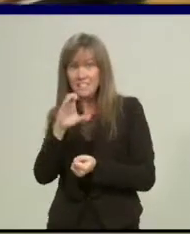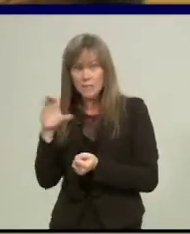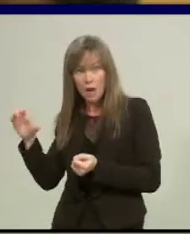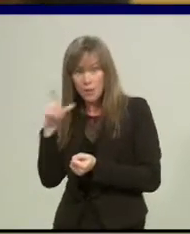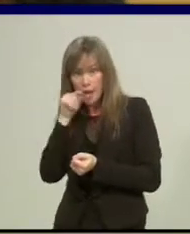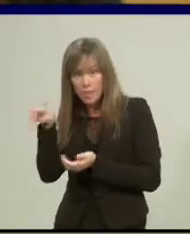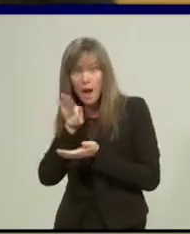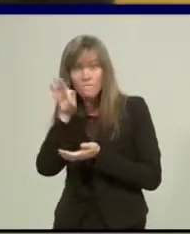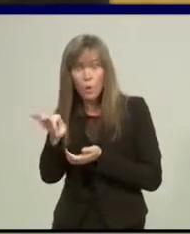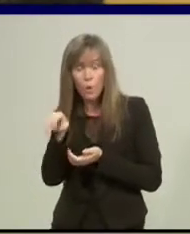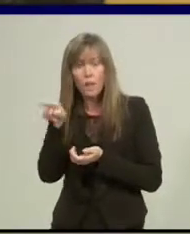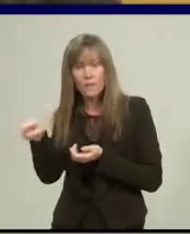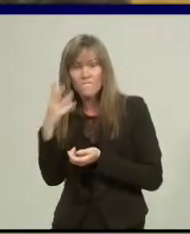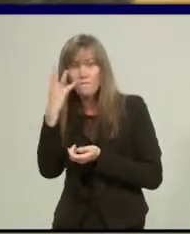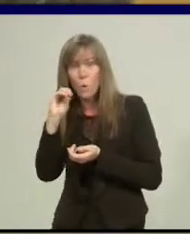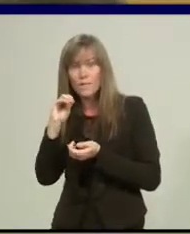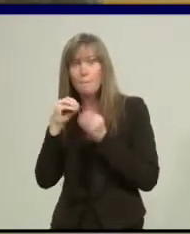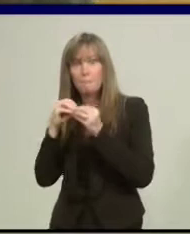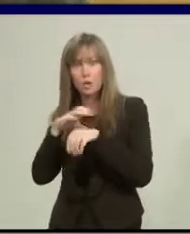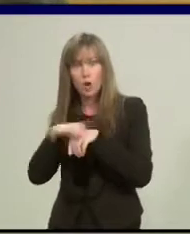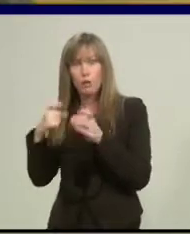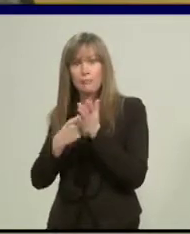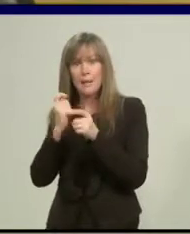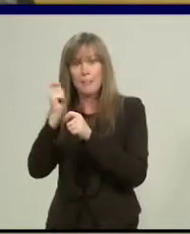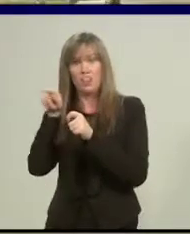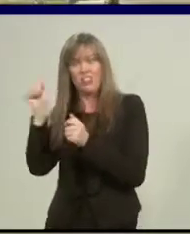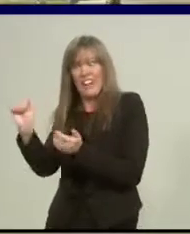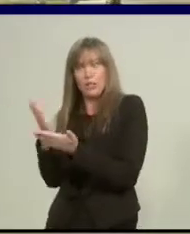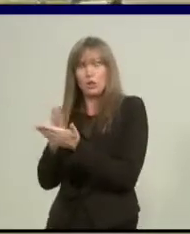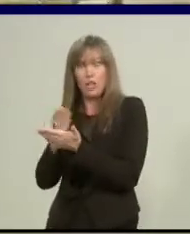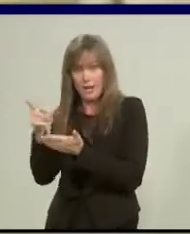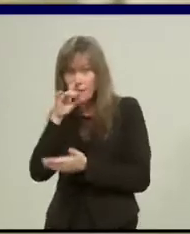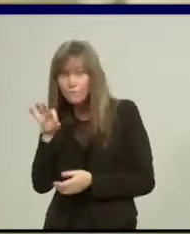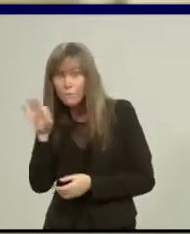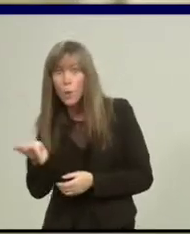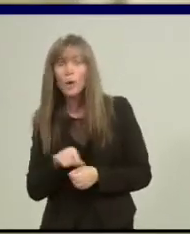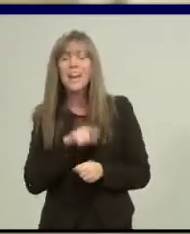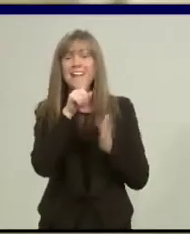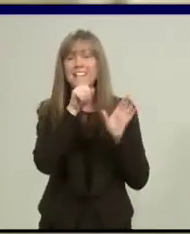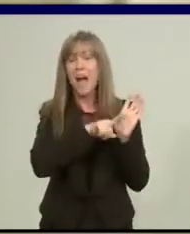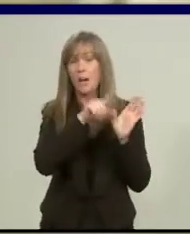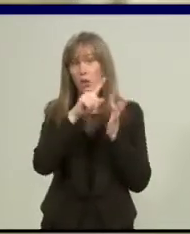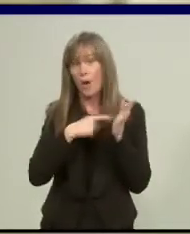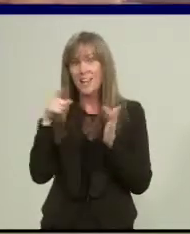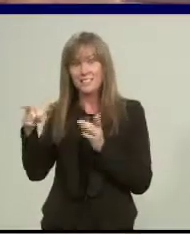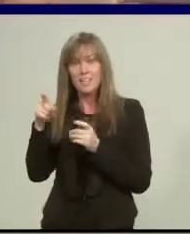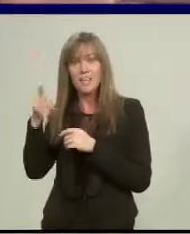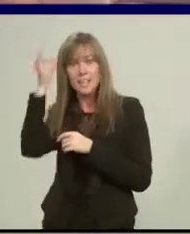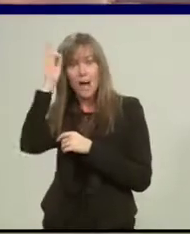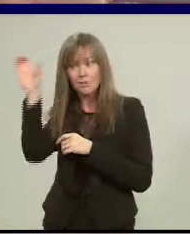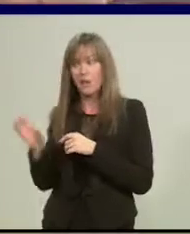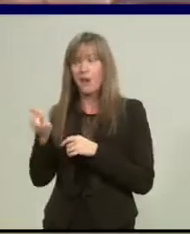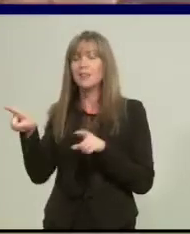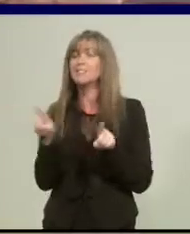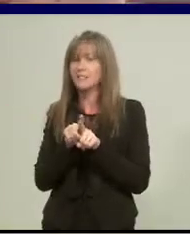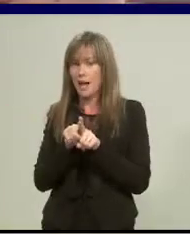share of the $40 billion rebuild. 2 years prior, Councillor Jani Johansson was making the same predictions. People should be